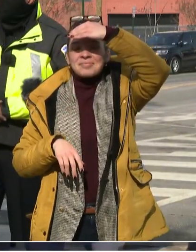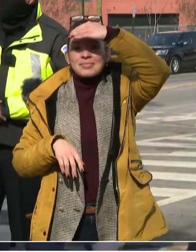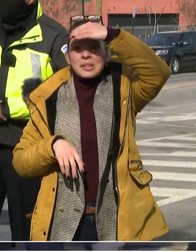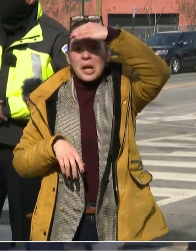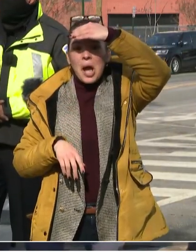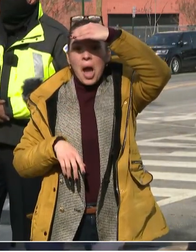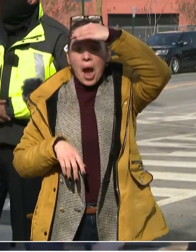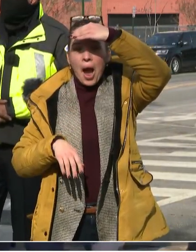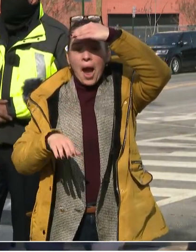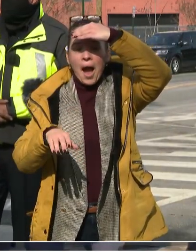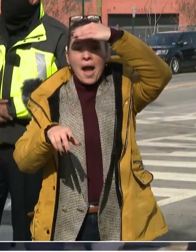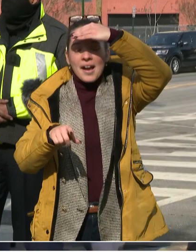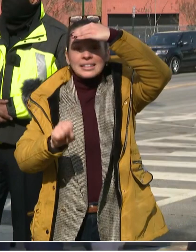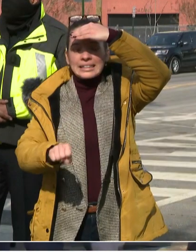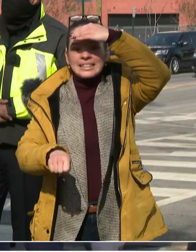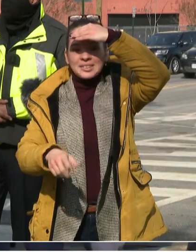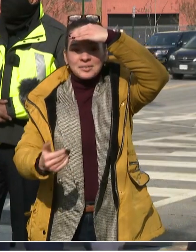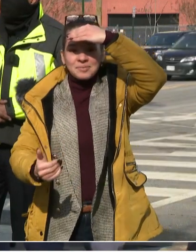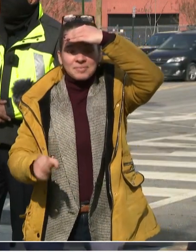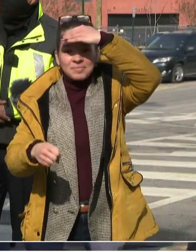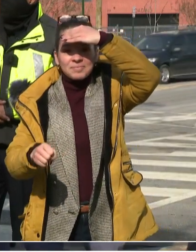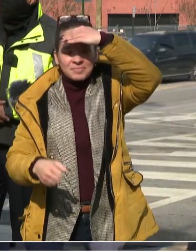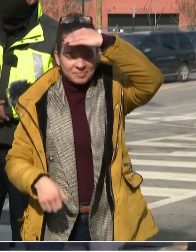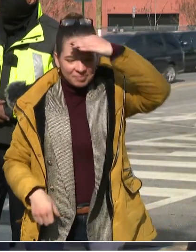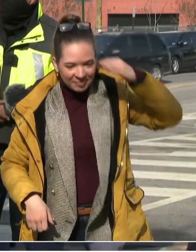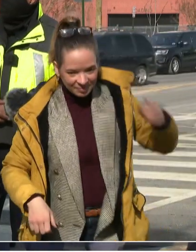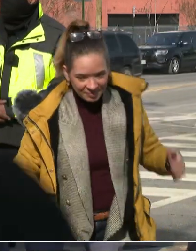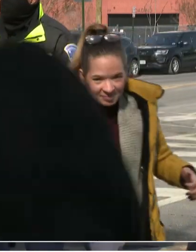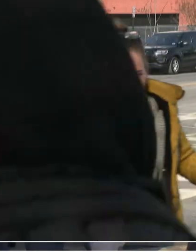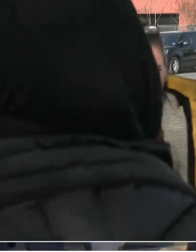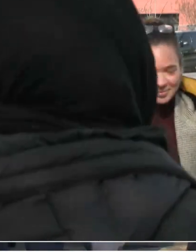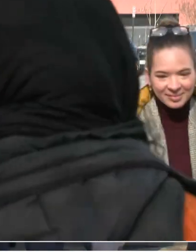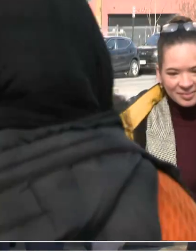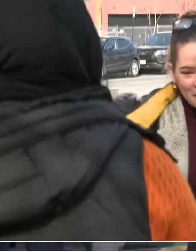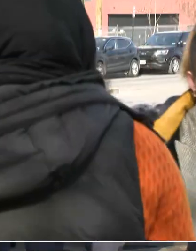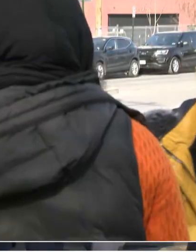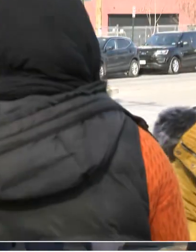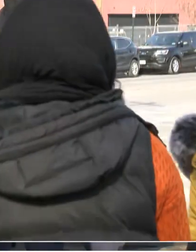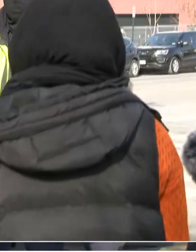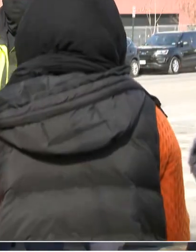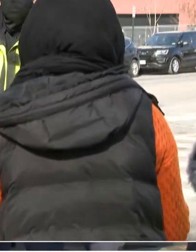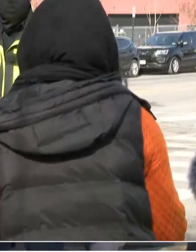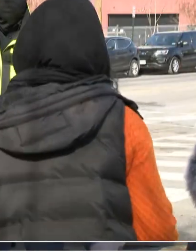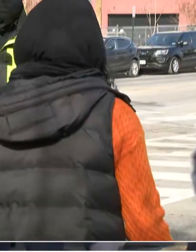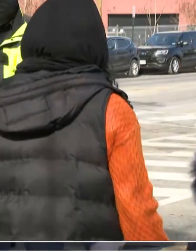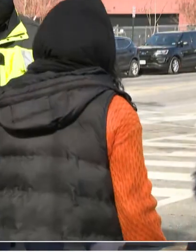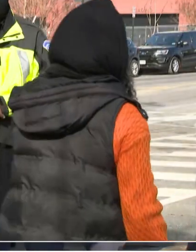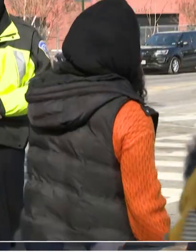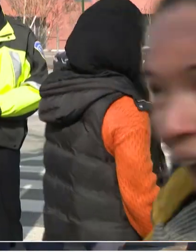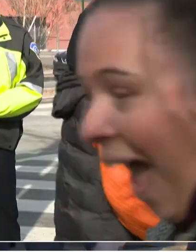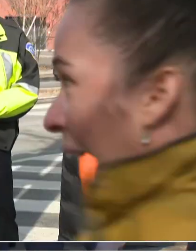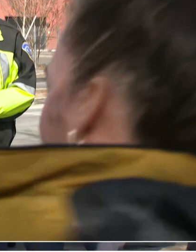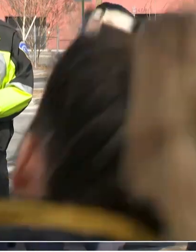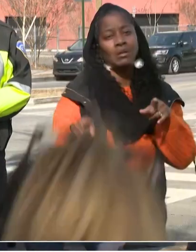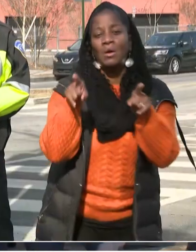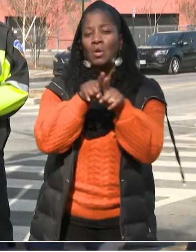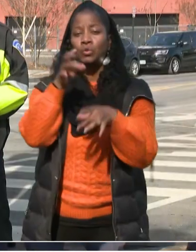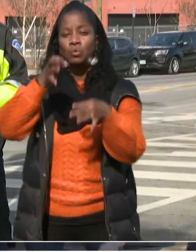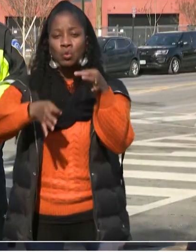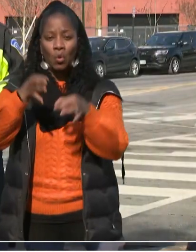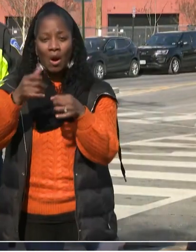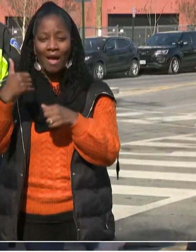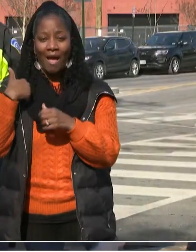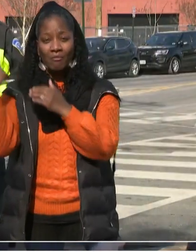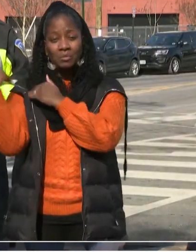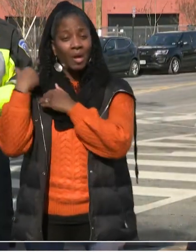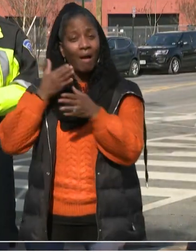need to support their young people. And the community has a responsibility. Parents have a responsibility. The court system has a responsibility after these